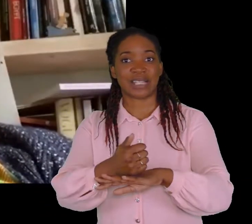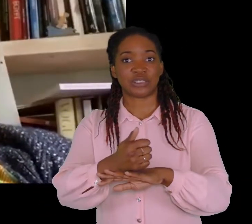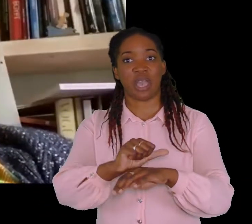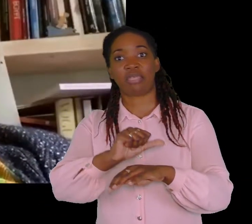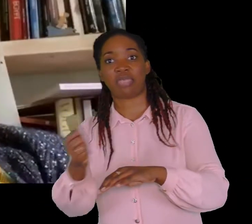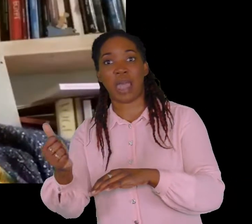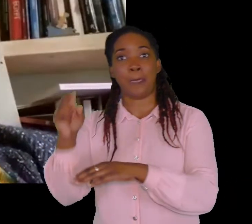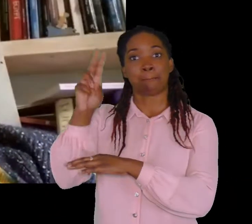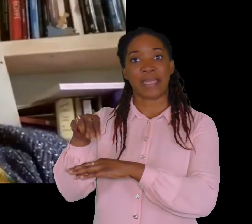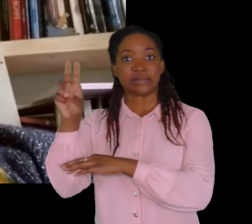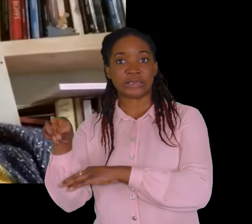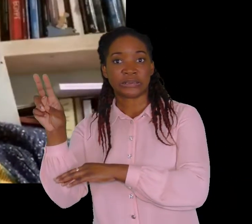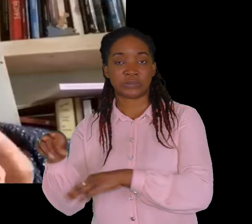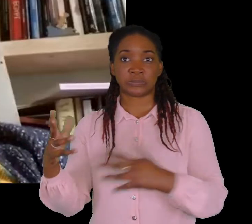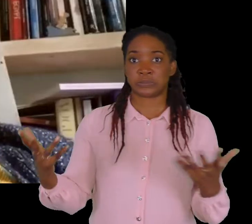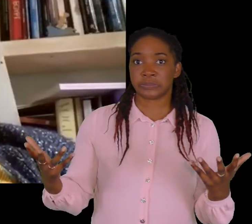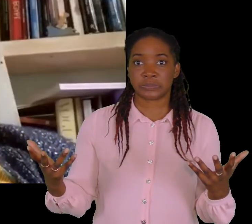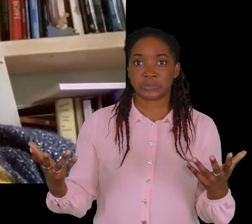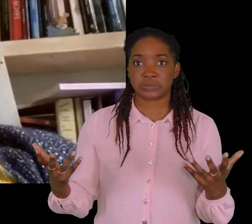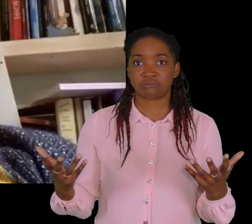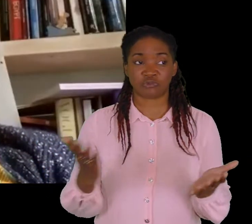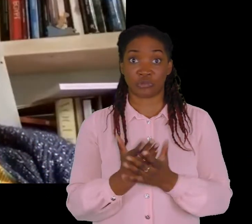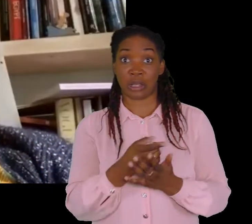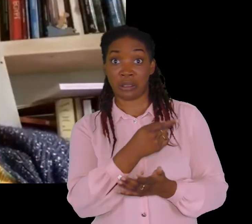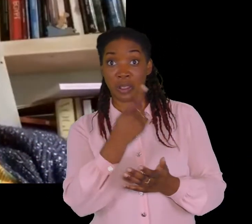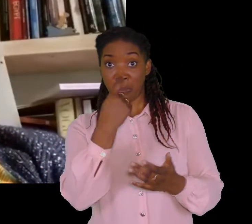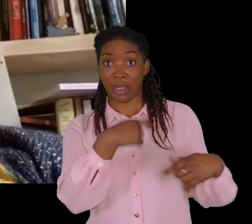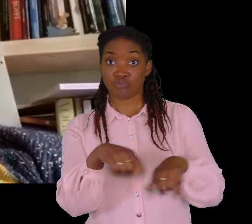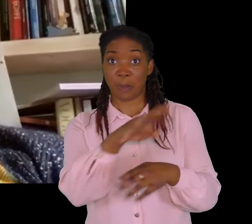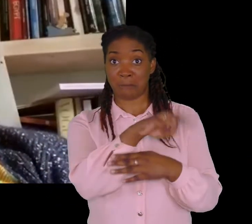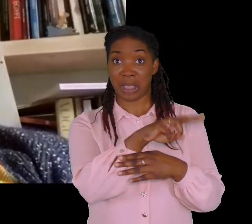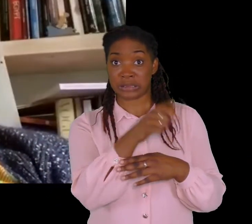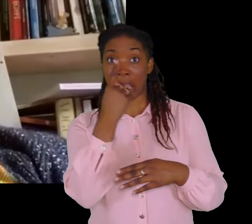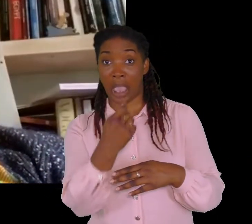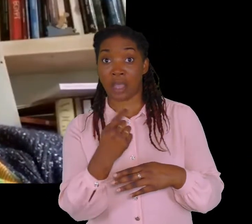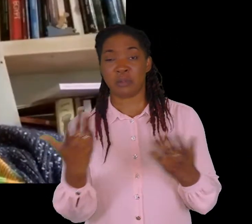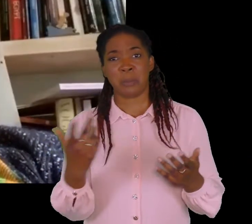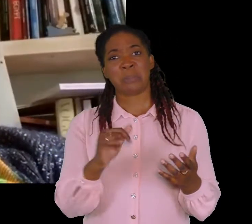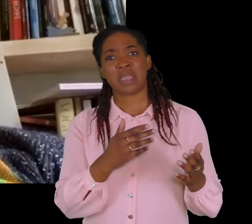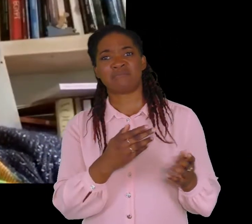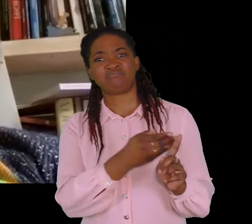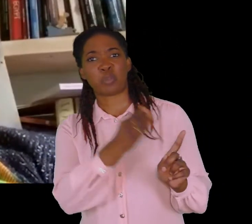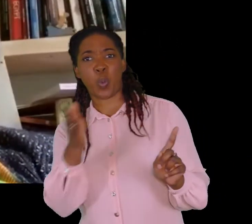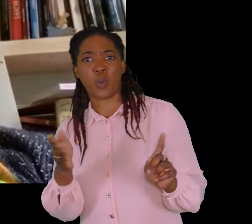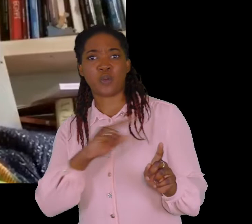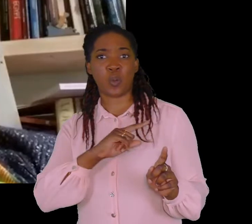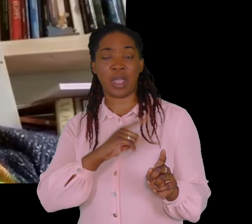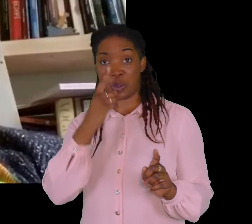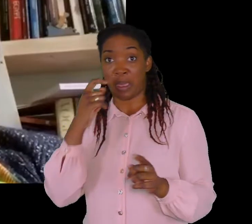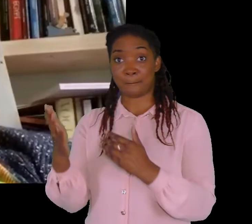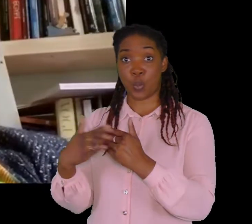Not that you don't still paint, but you move because you can get shows that way and your work is looked at